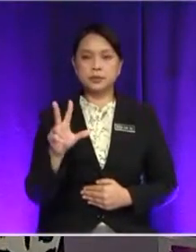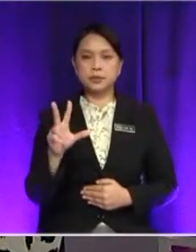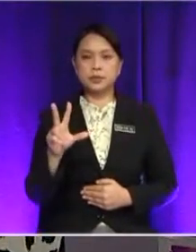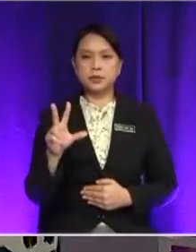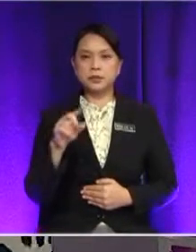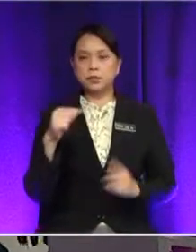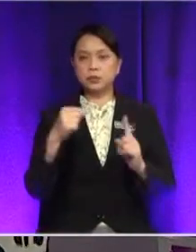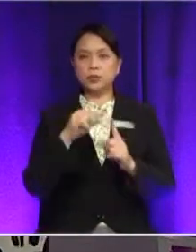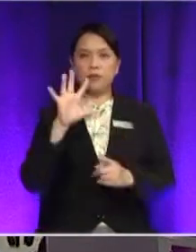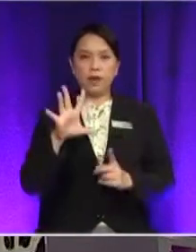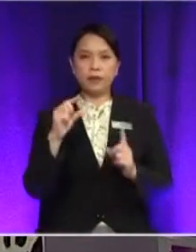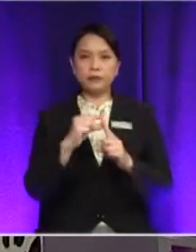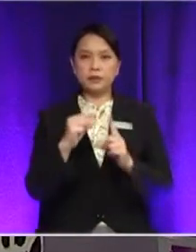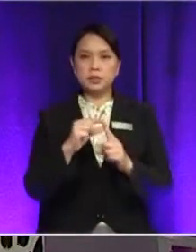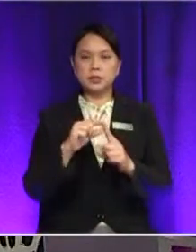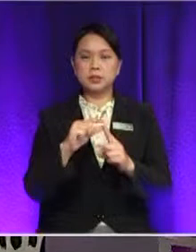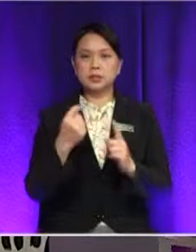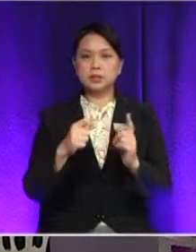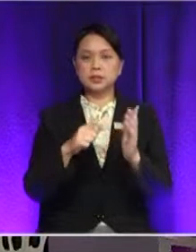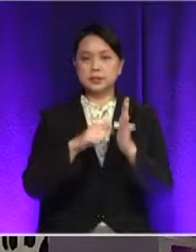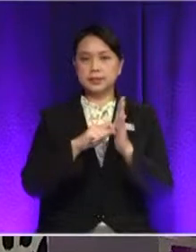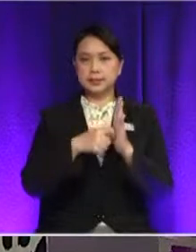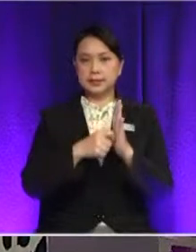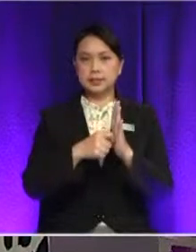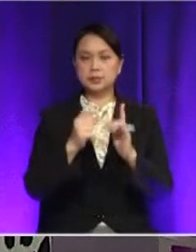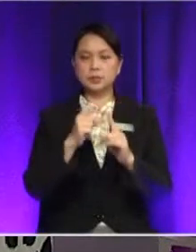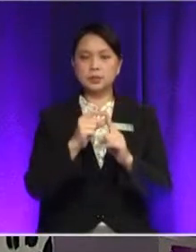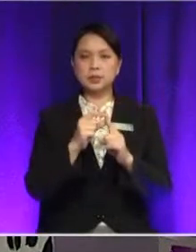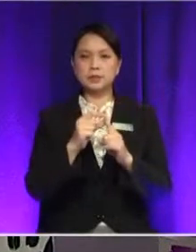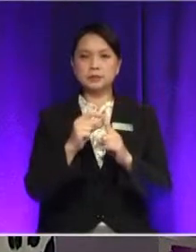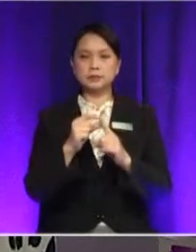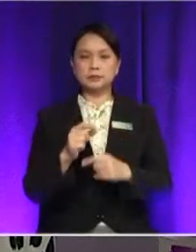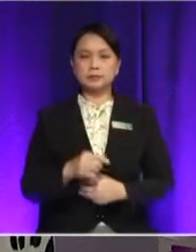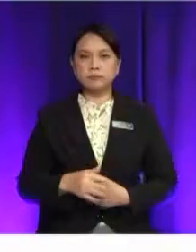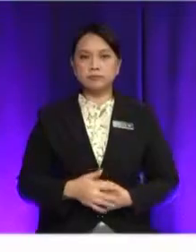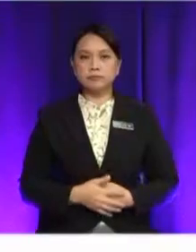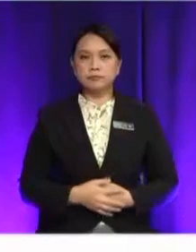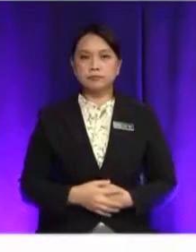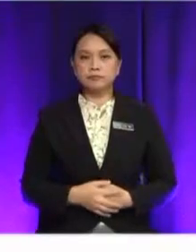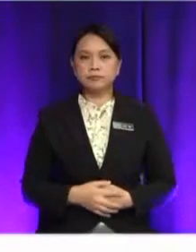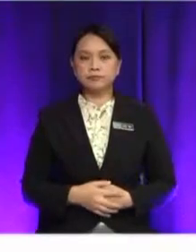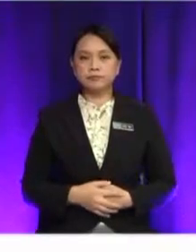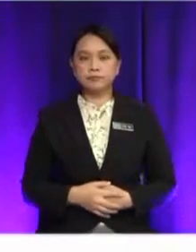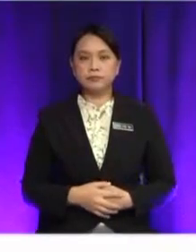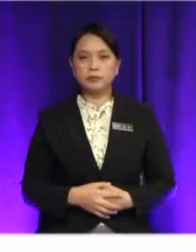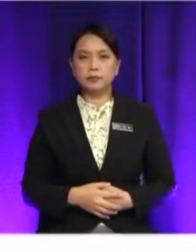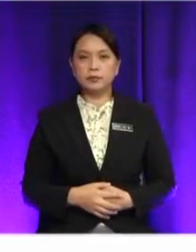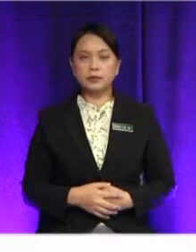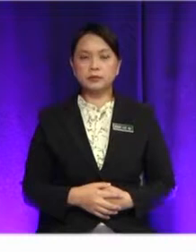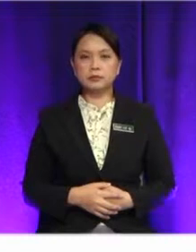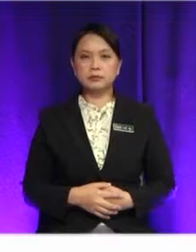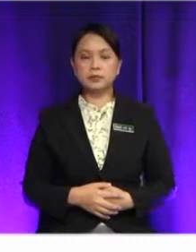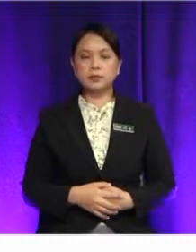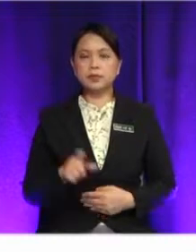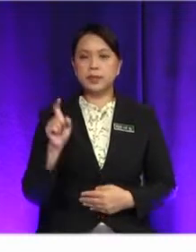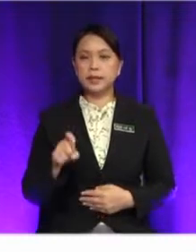3 to 5 words. So the keywords grow older, peers, and bigger role. Now take note, guys. It has to be minimum 3, maximum